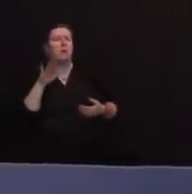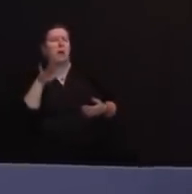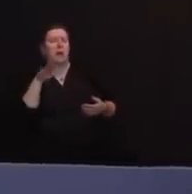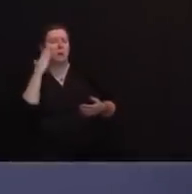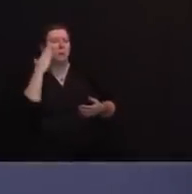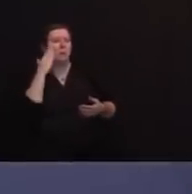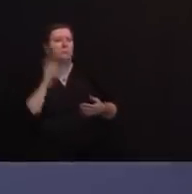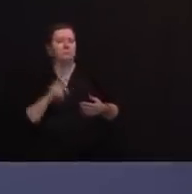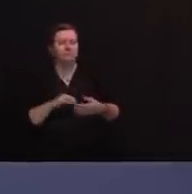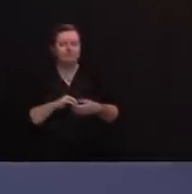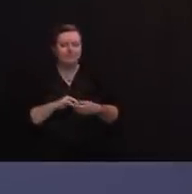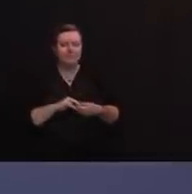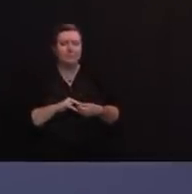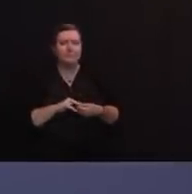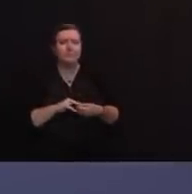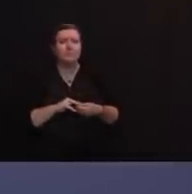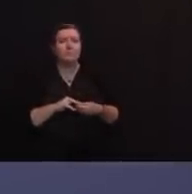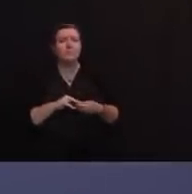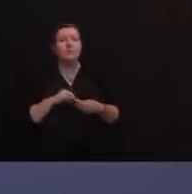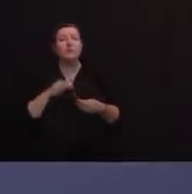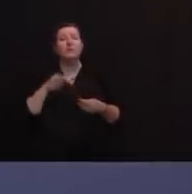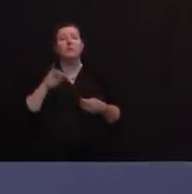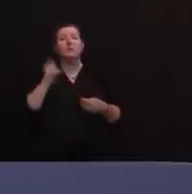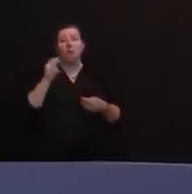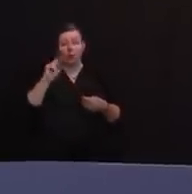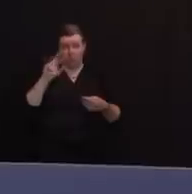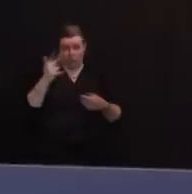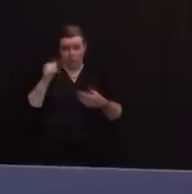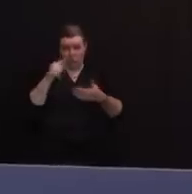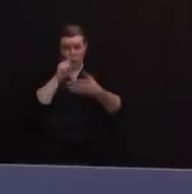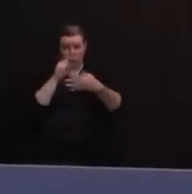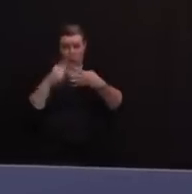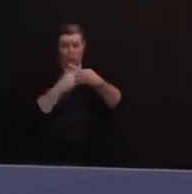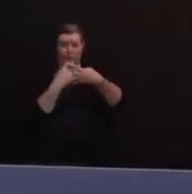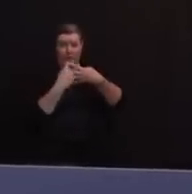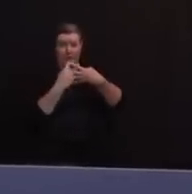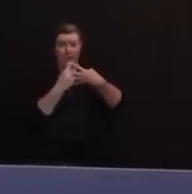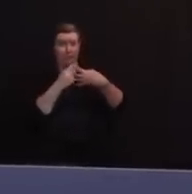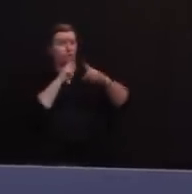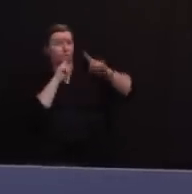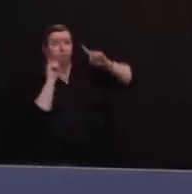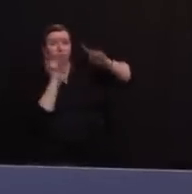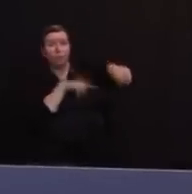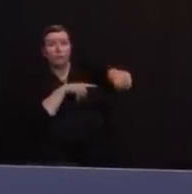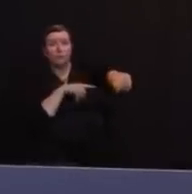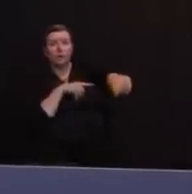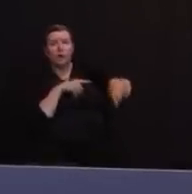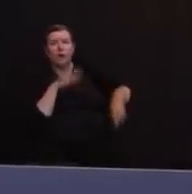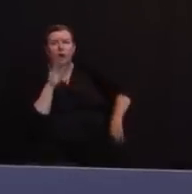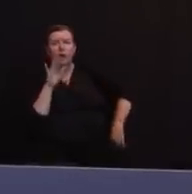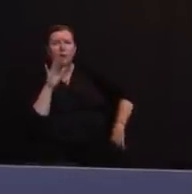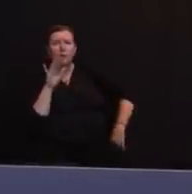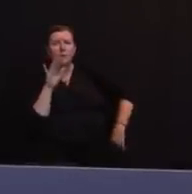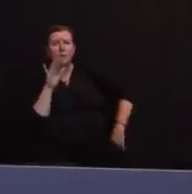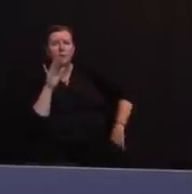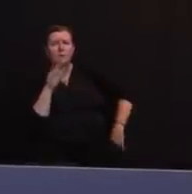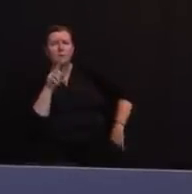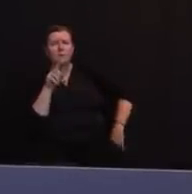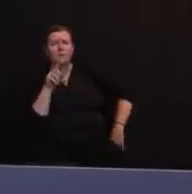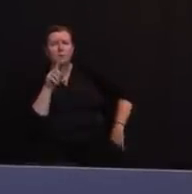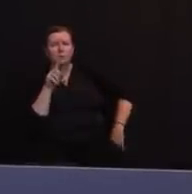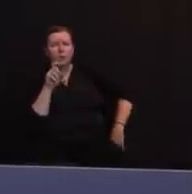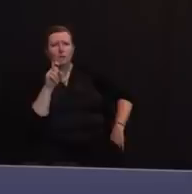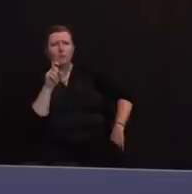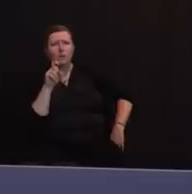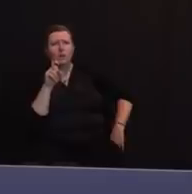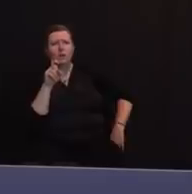For the week of January 3rd, we ordered, let me see this,